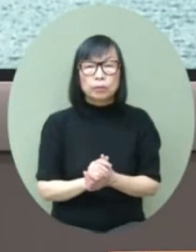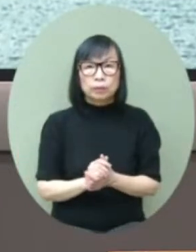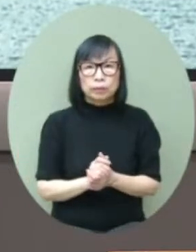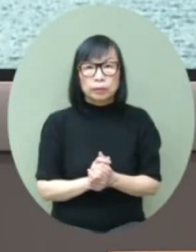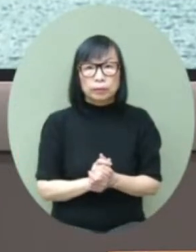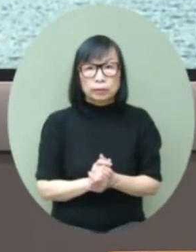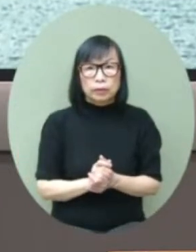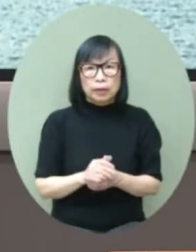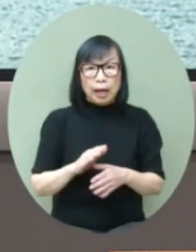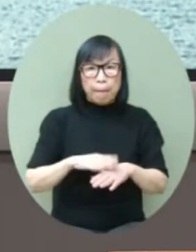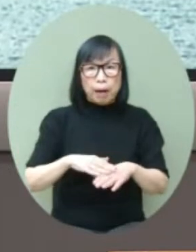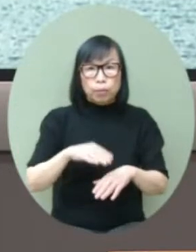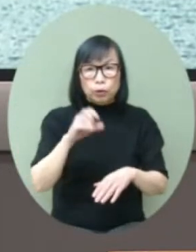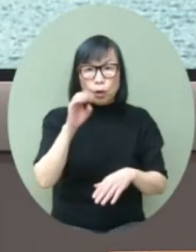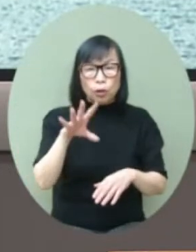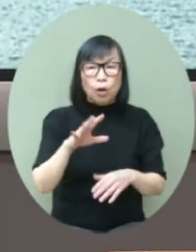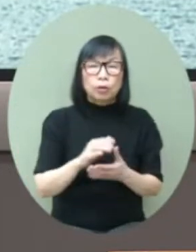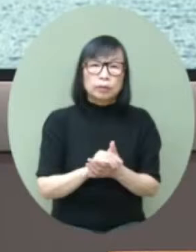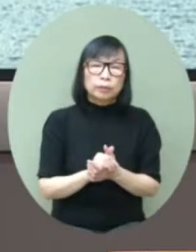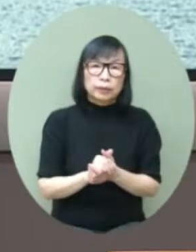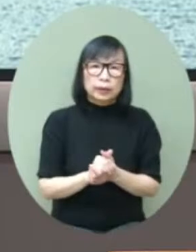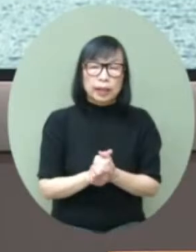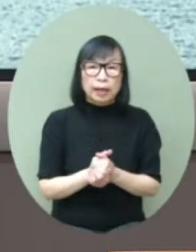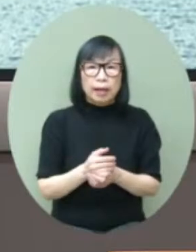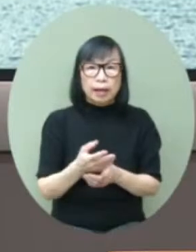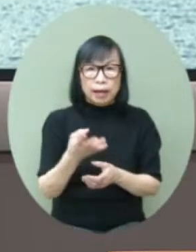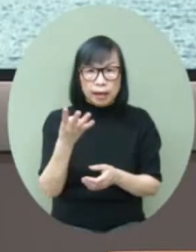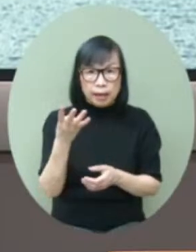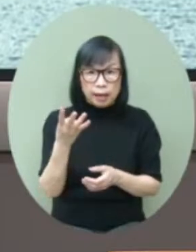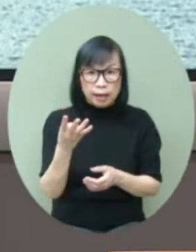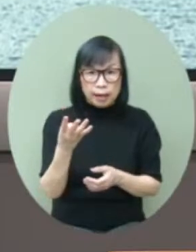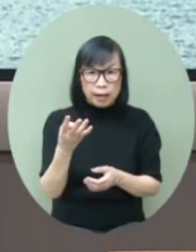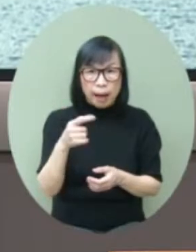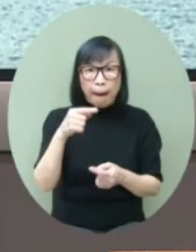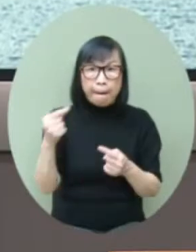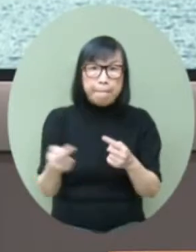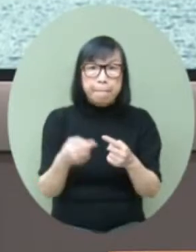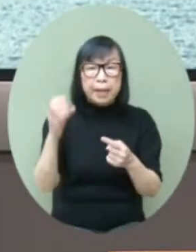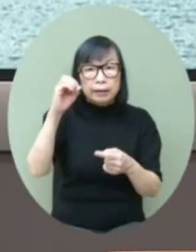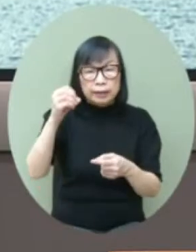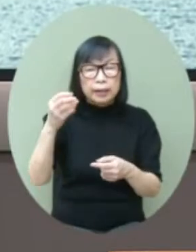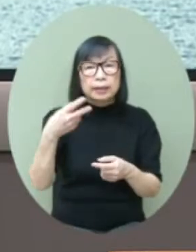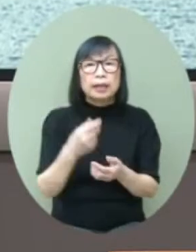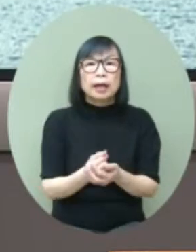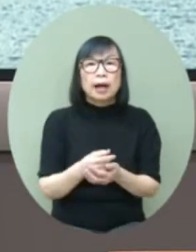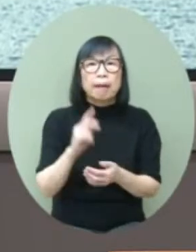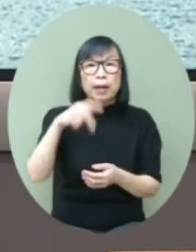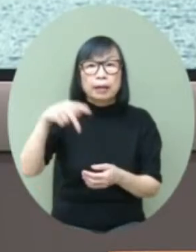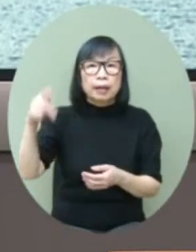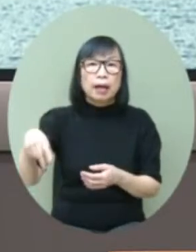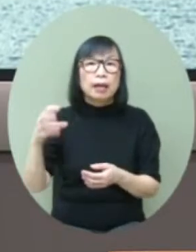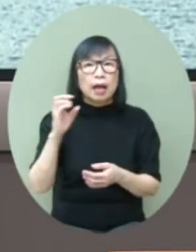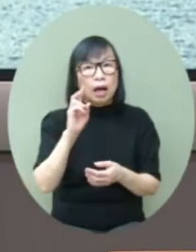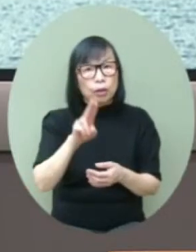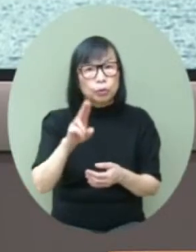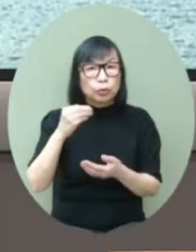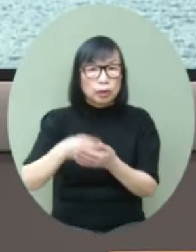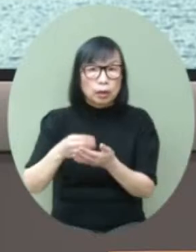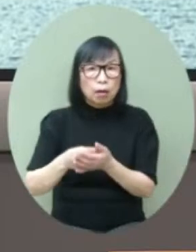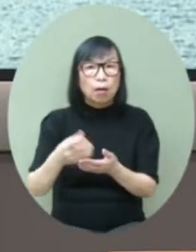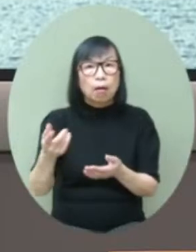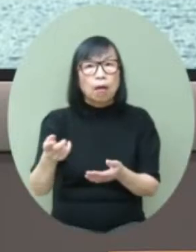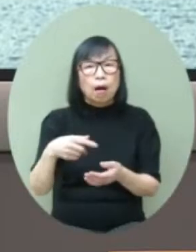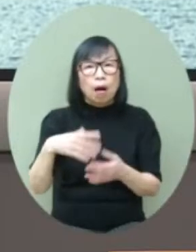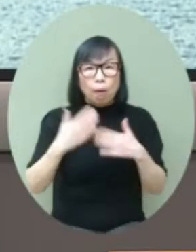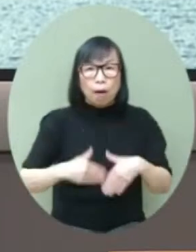she's been to a lot of these venues or these outlets. You Select, Welcome, Park and Shop, Manning's.